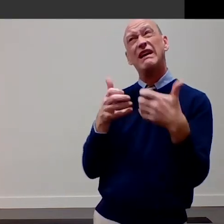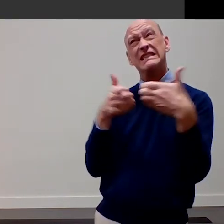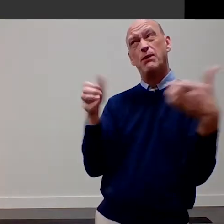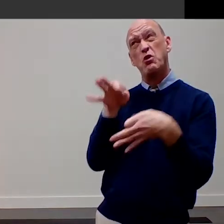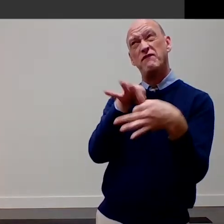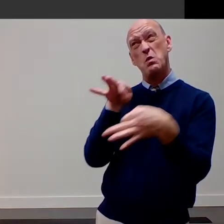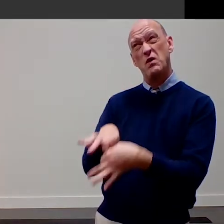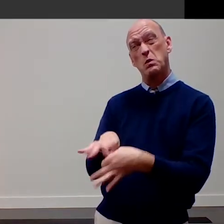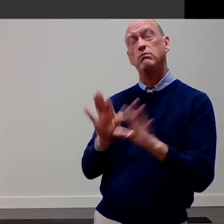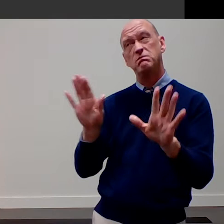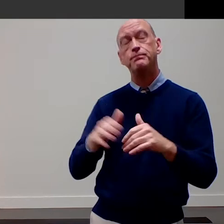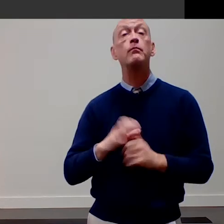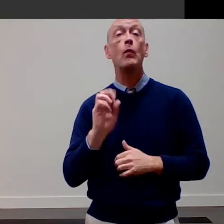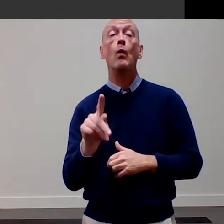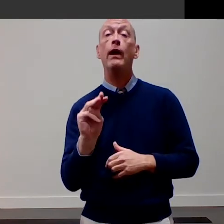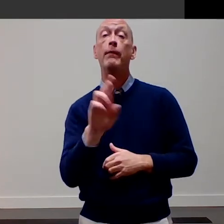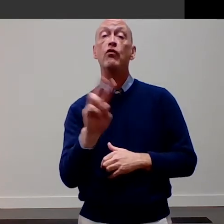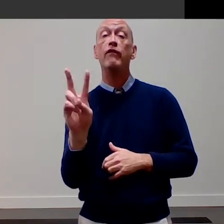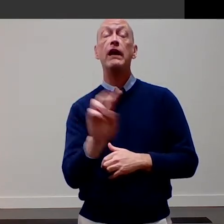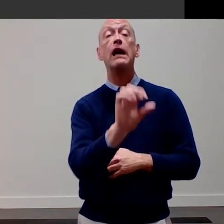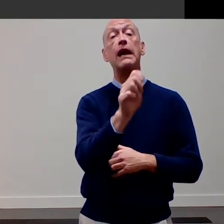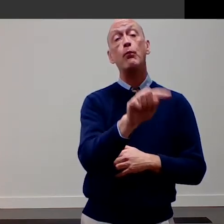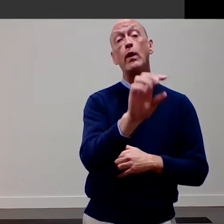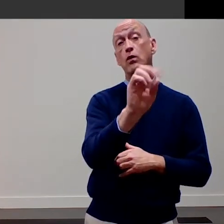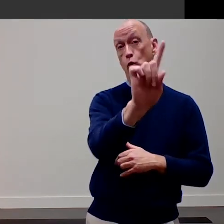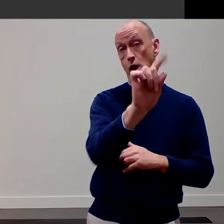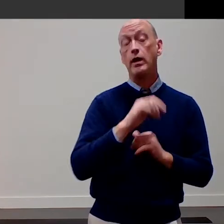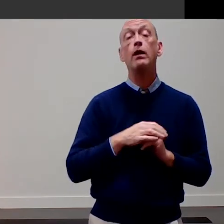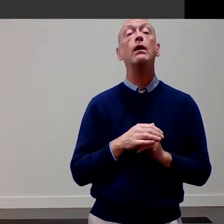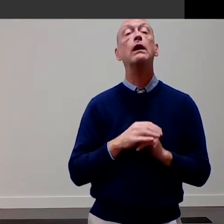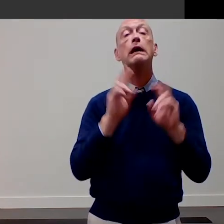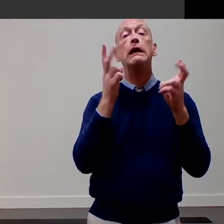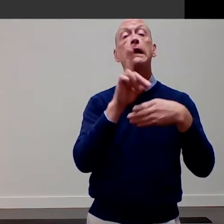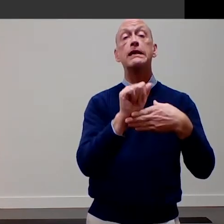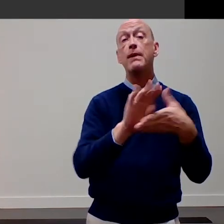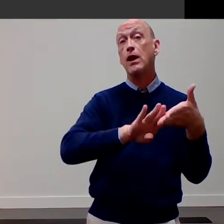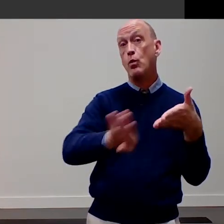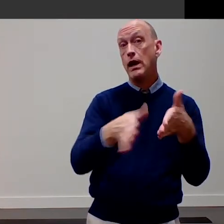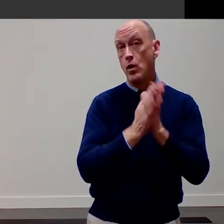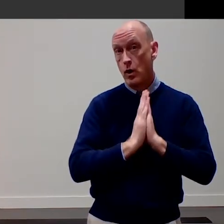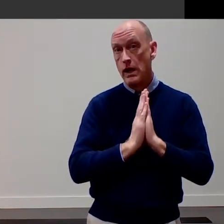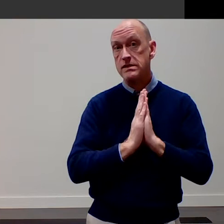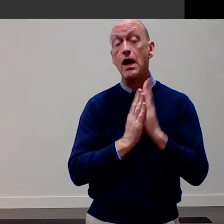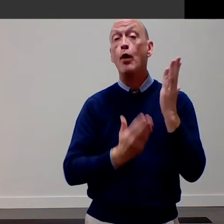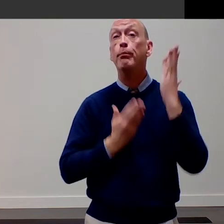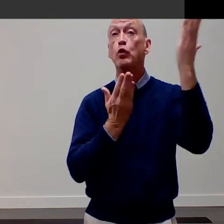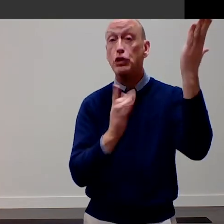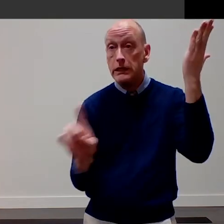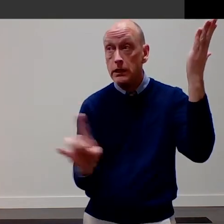votes. Okay, so that would be 10.01, the disability waiver request. Do I have a